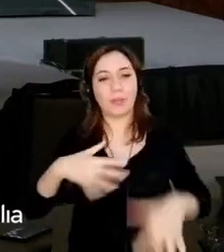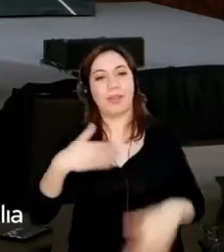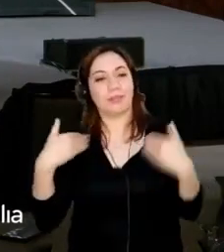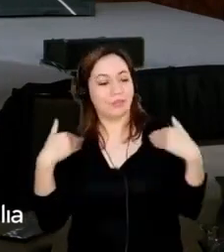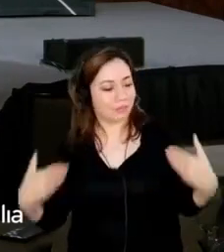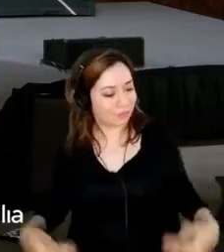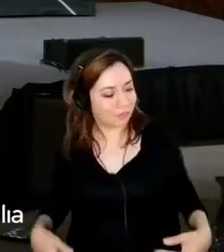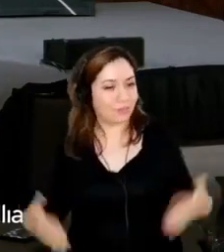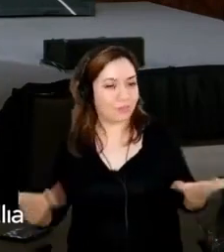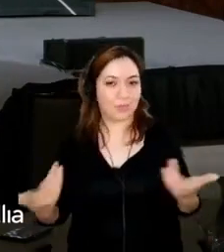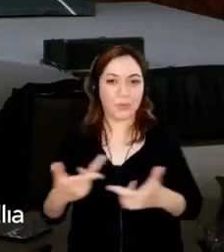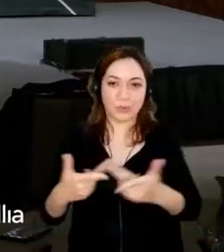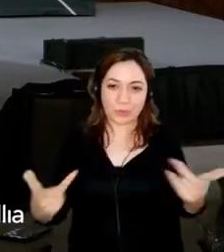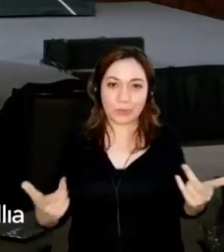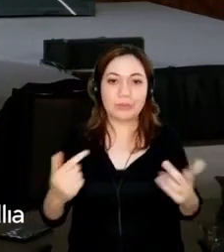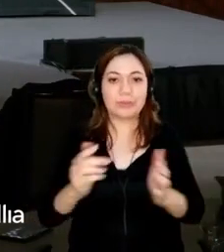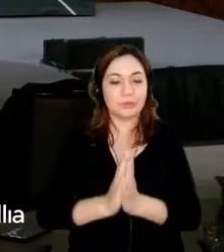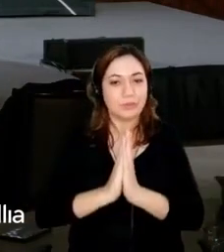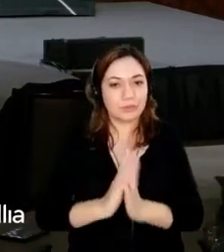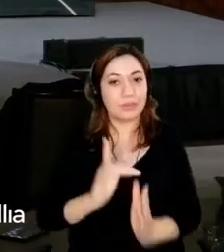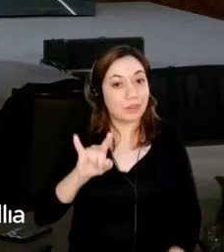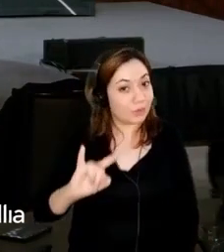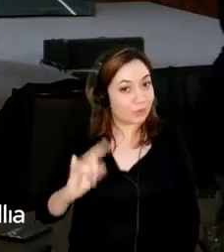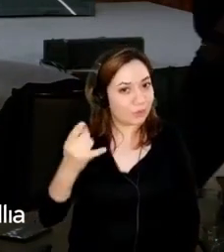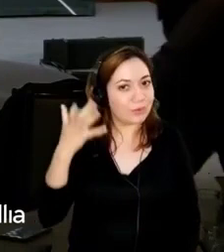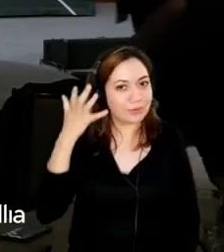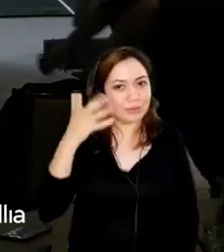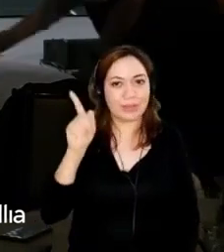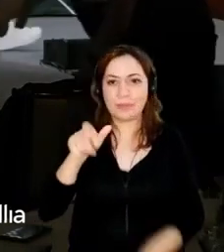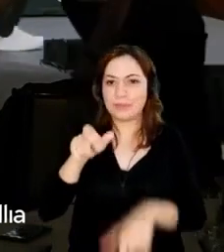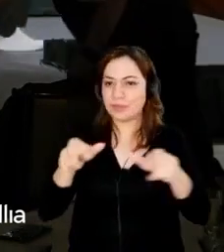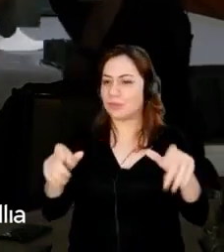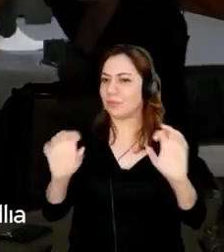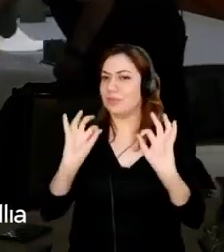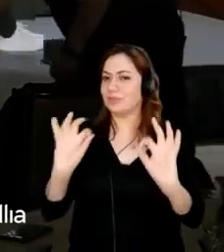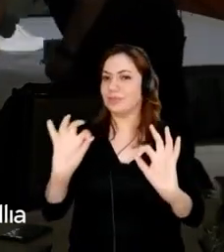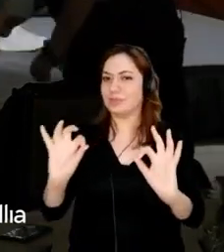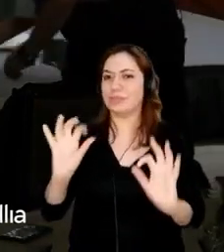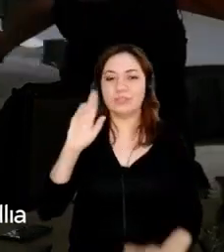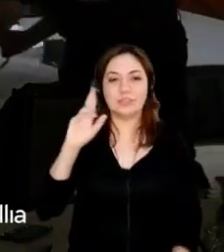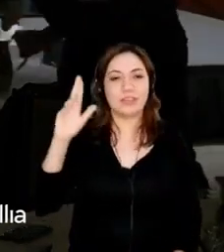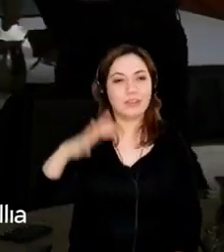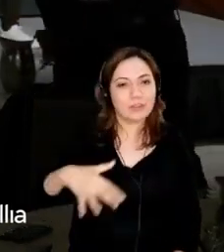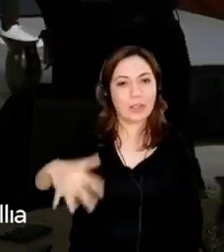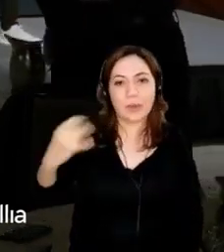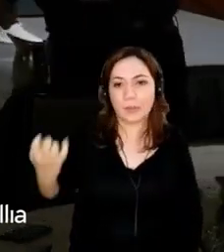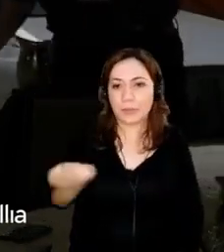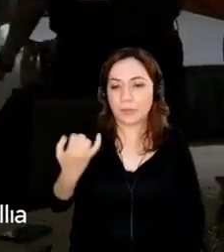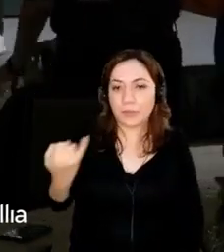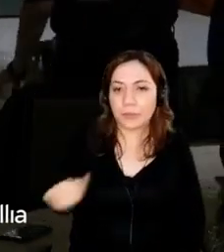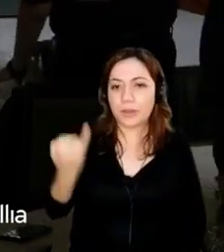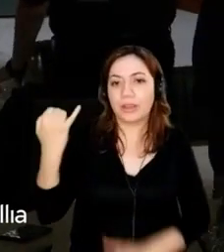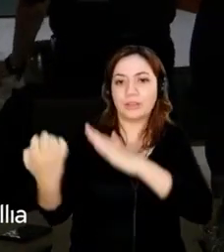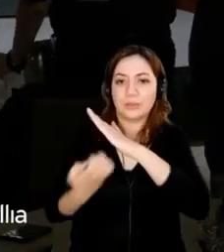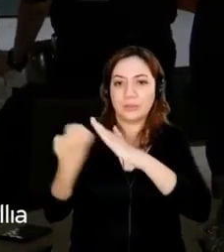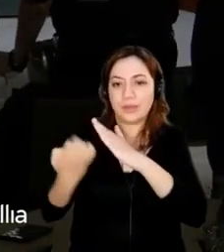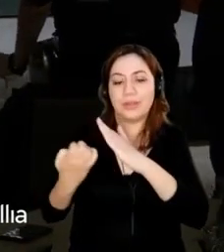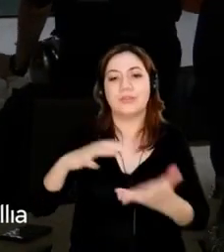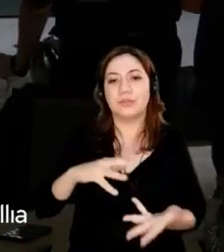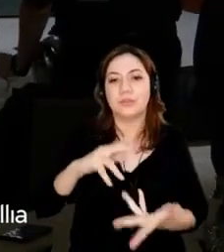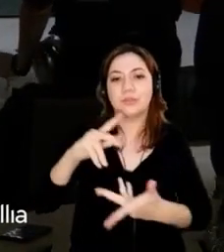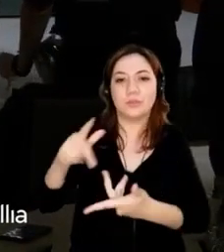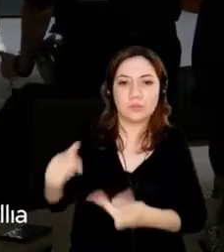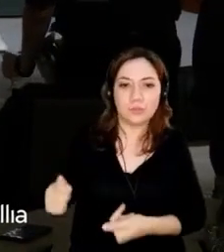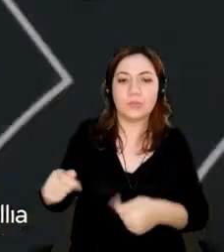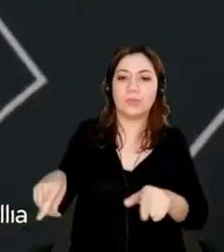impressive executives at some of the largest companies in the world that we all touch their products and services. So really excited to kind of have